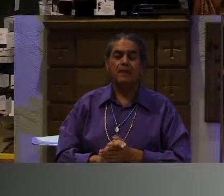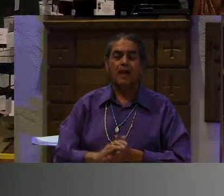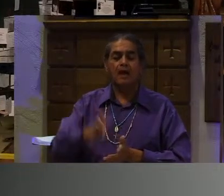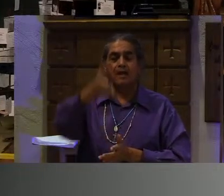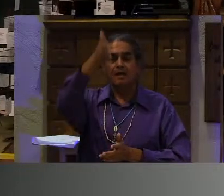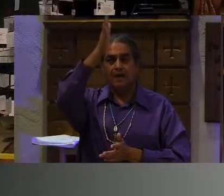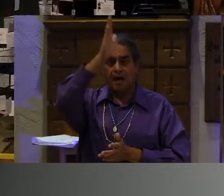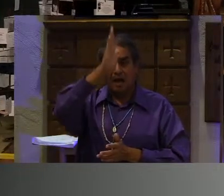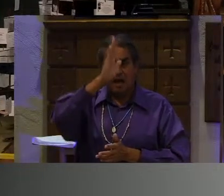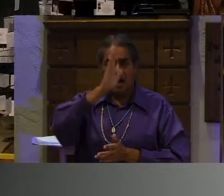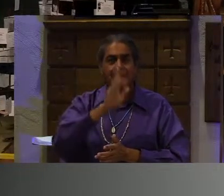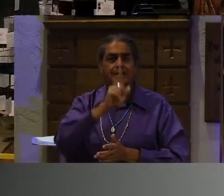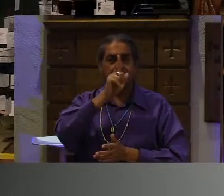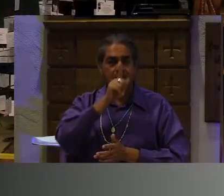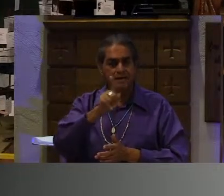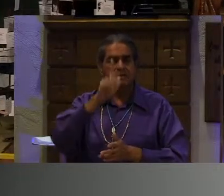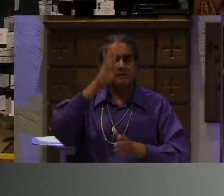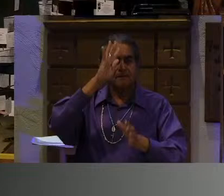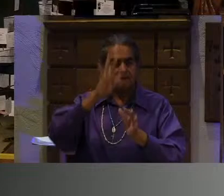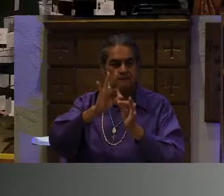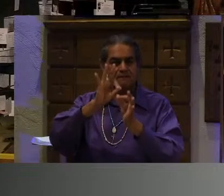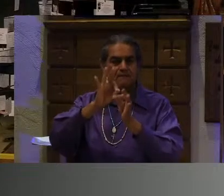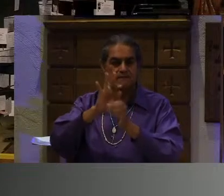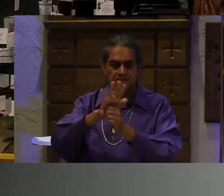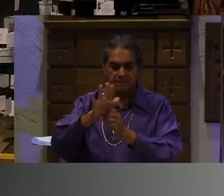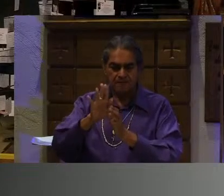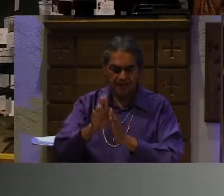God is faithful,